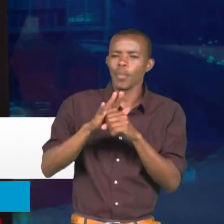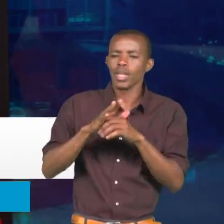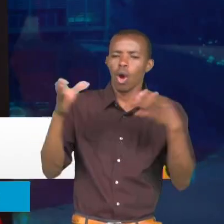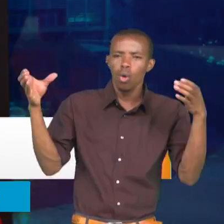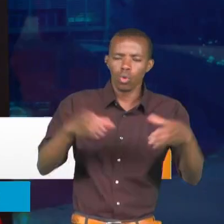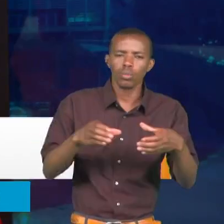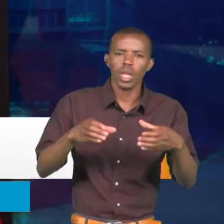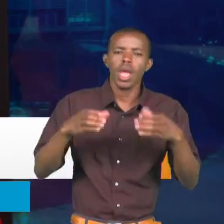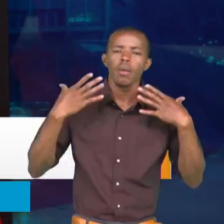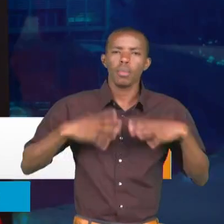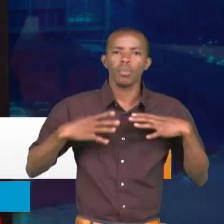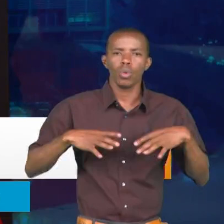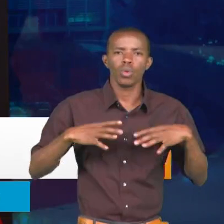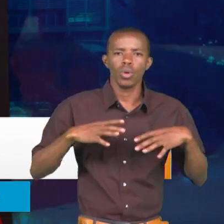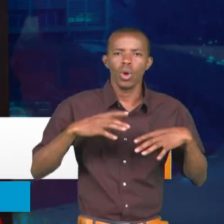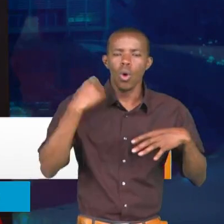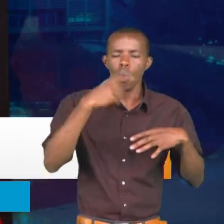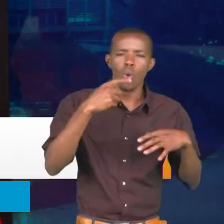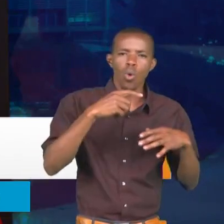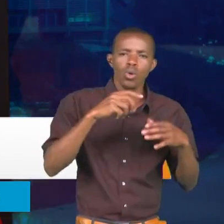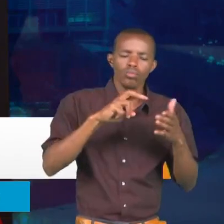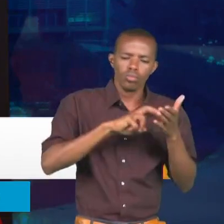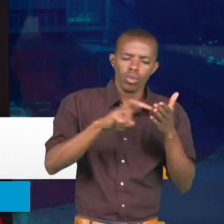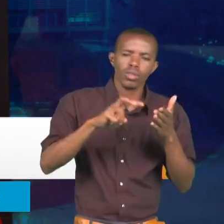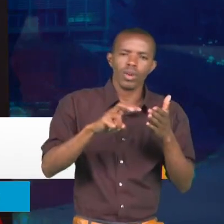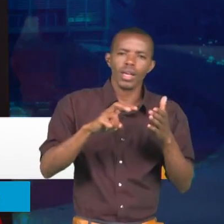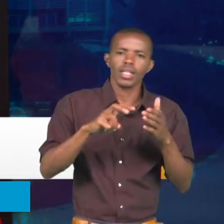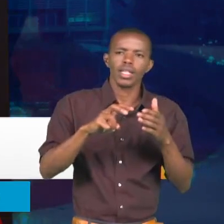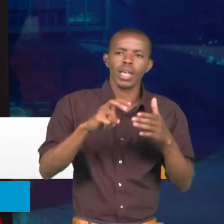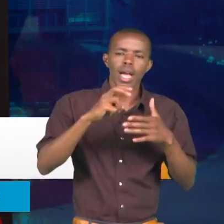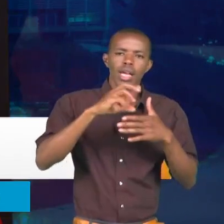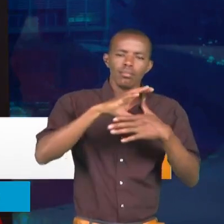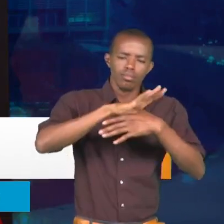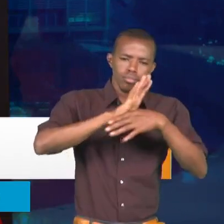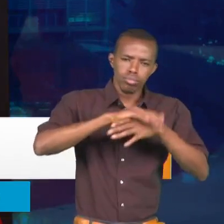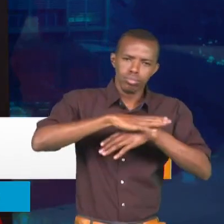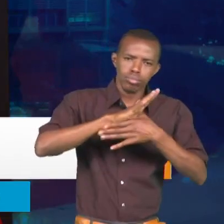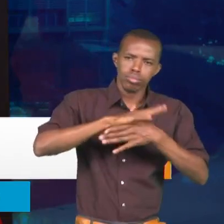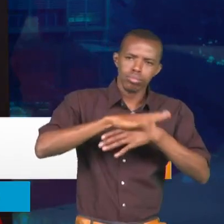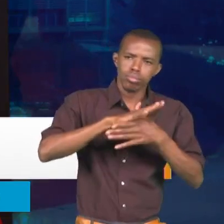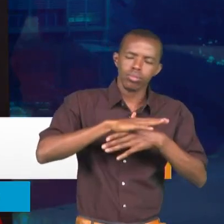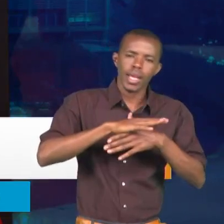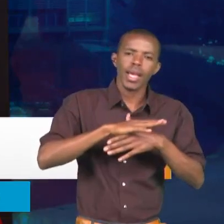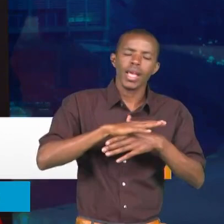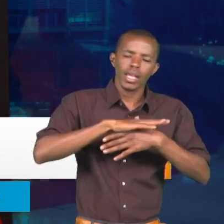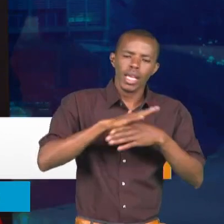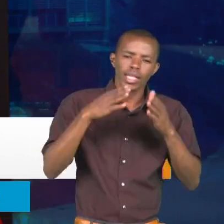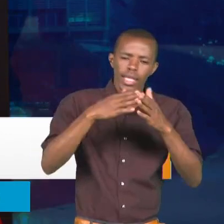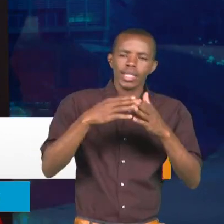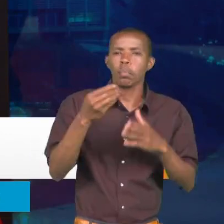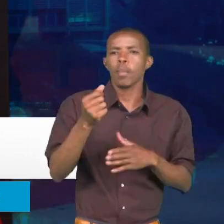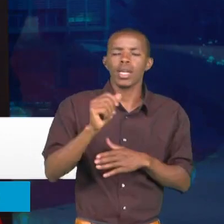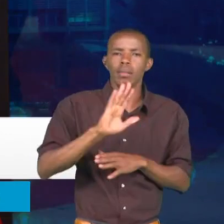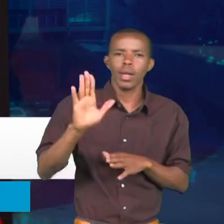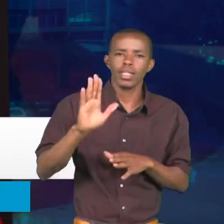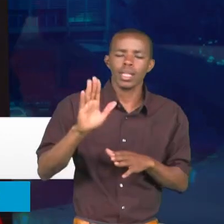people who do transactional sex, so sex workers, like doing sex for money. So in terms of where there's